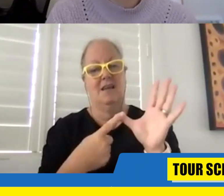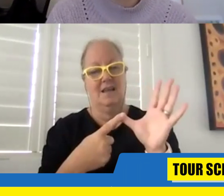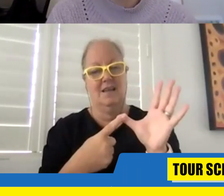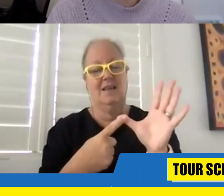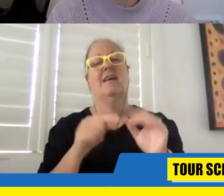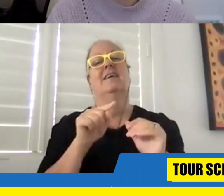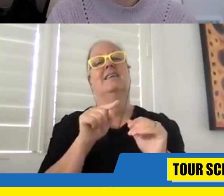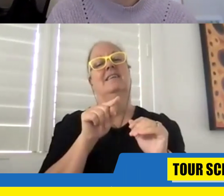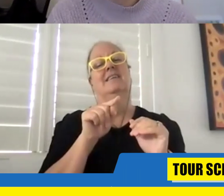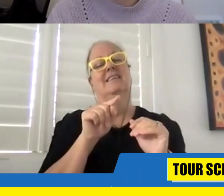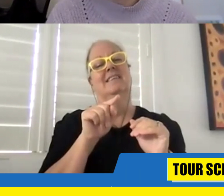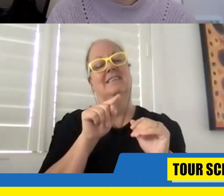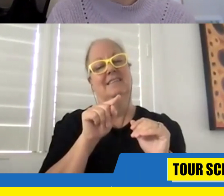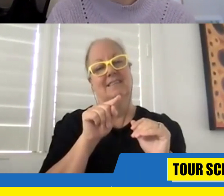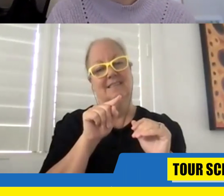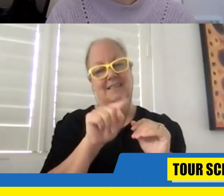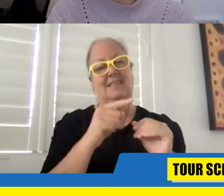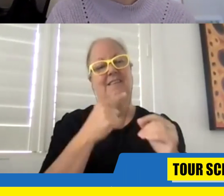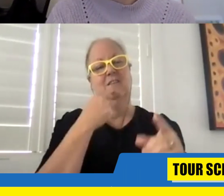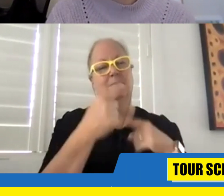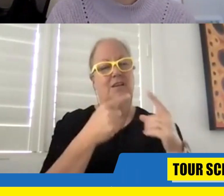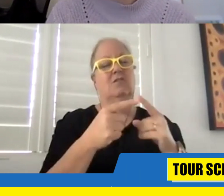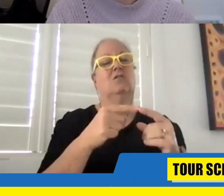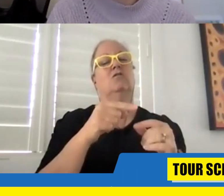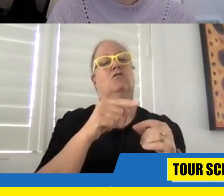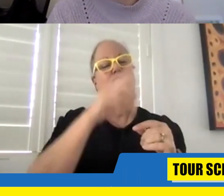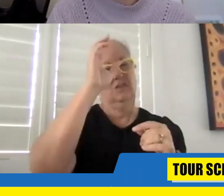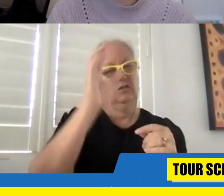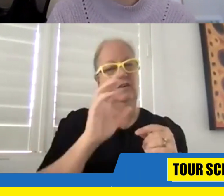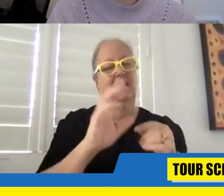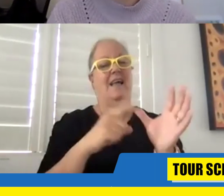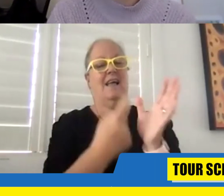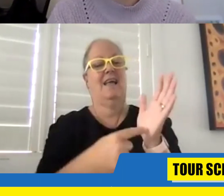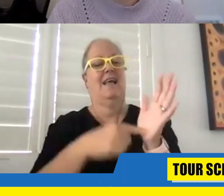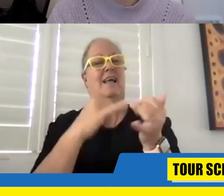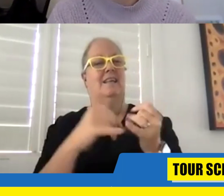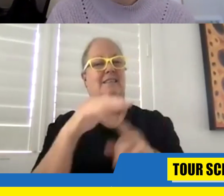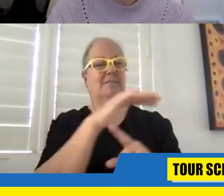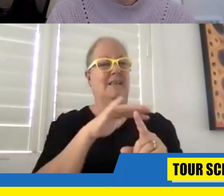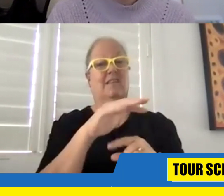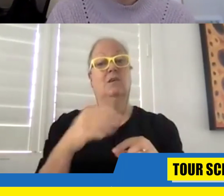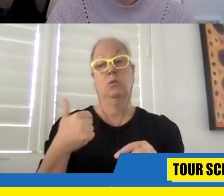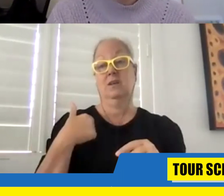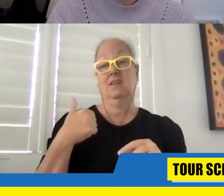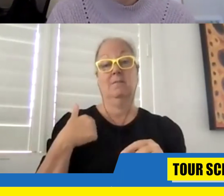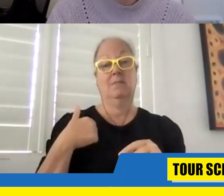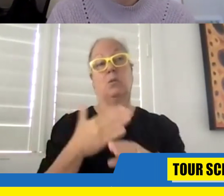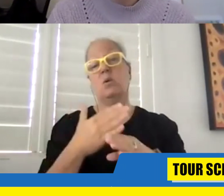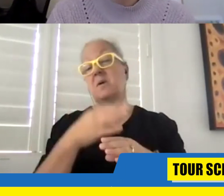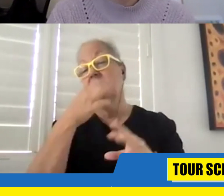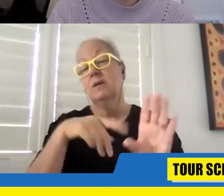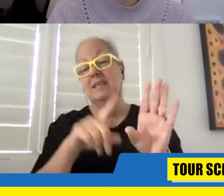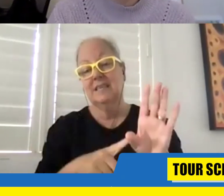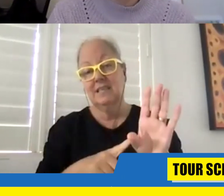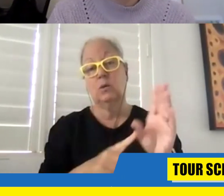Regional Arts Space. We're extremely new kids on the block. We've been operating for a couple of years now, and the intention behind Mira